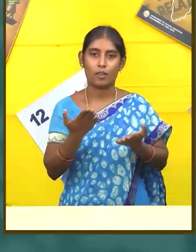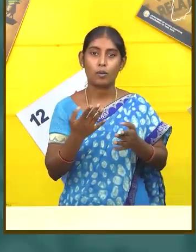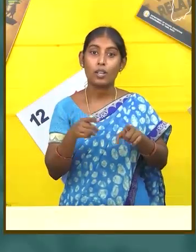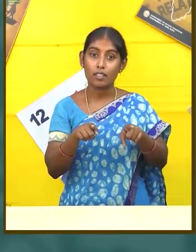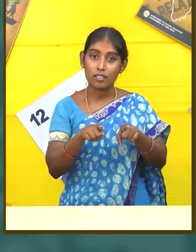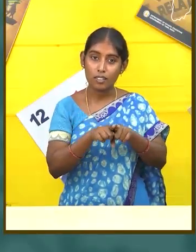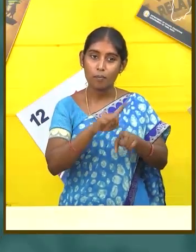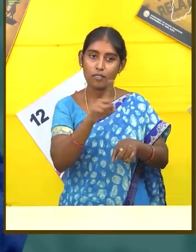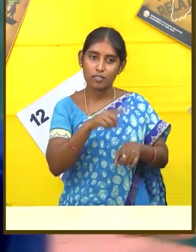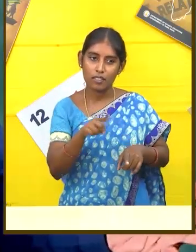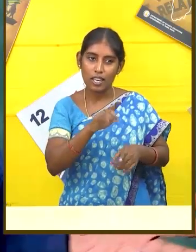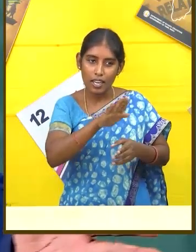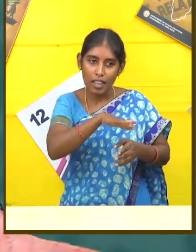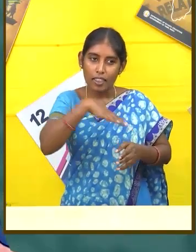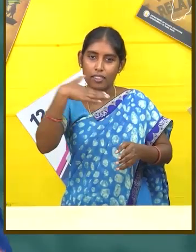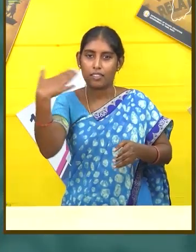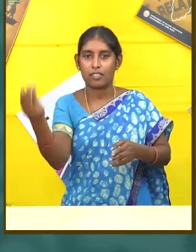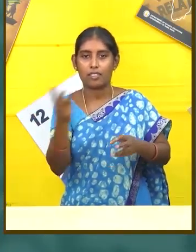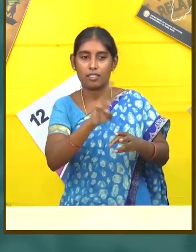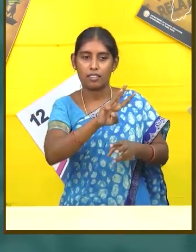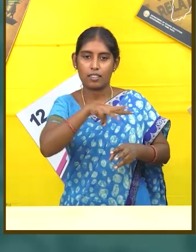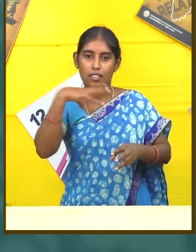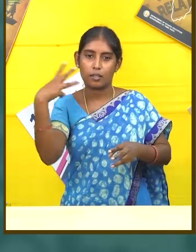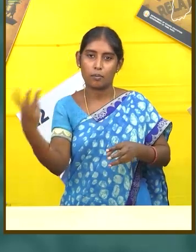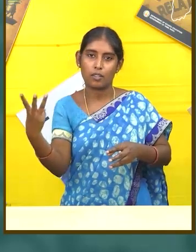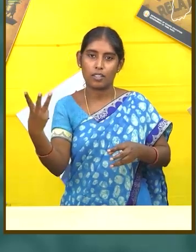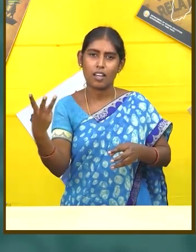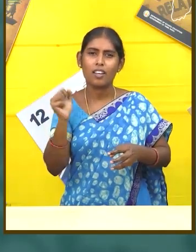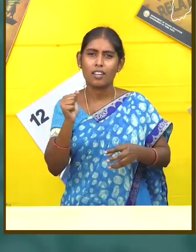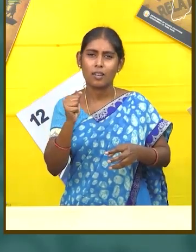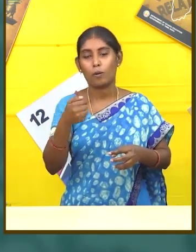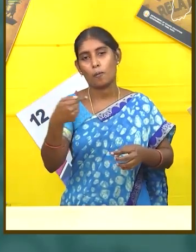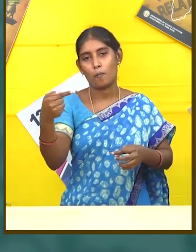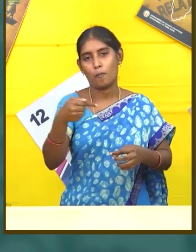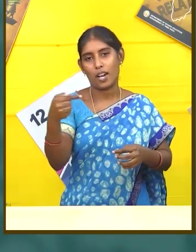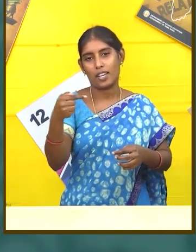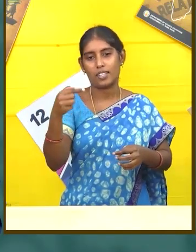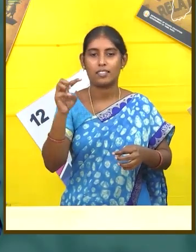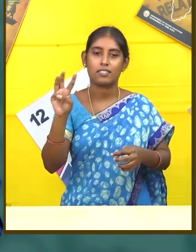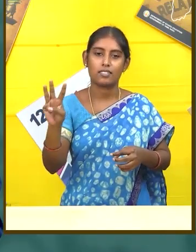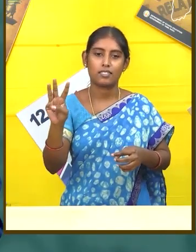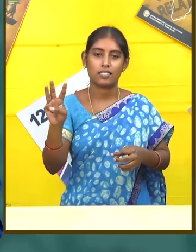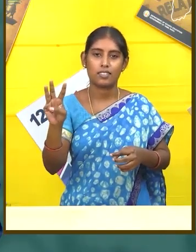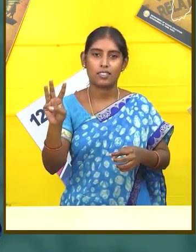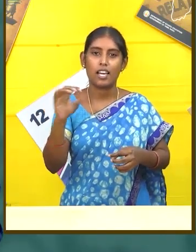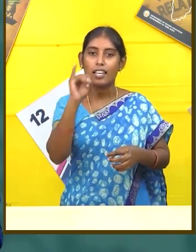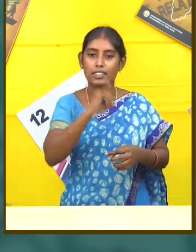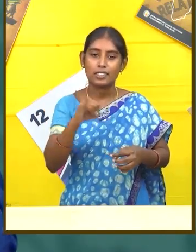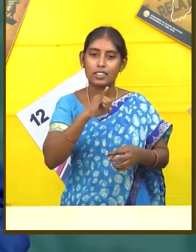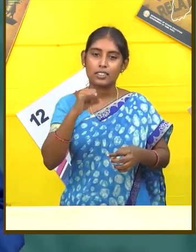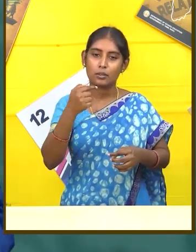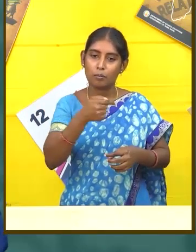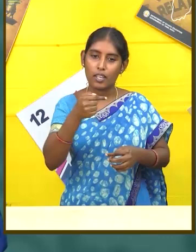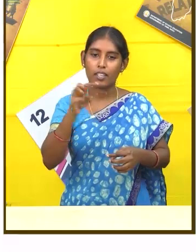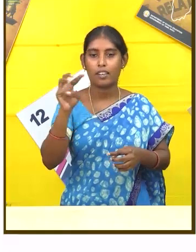z. So, what we have to do? Subtract 3 on both sides or take the 3 to the right side. What would happen if we take the 3 to the right side?